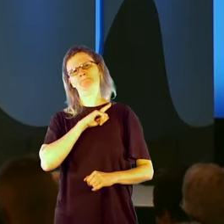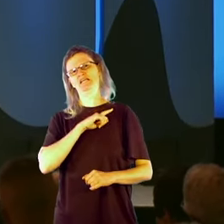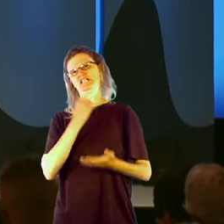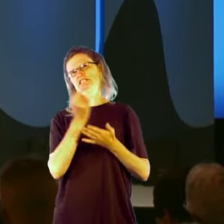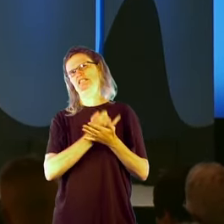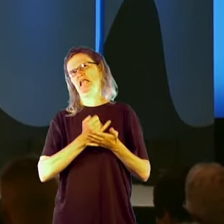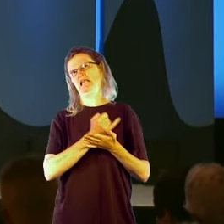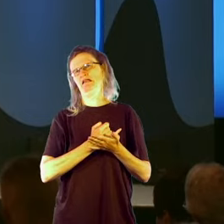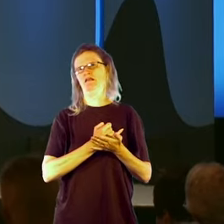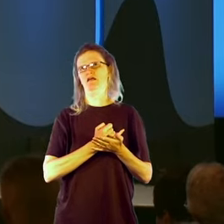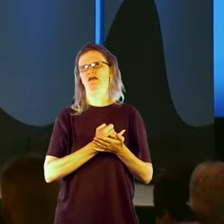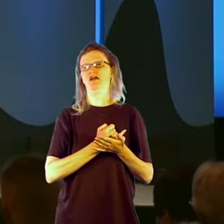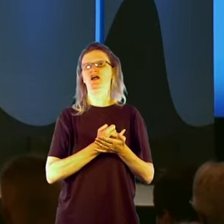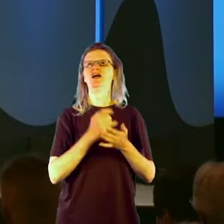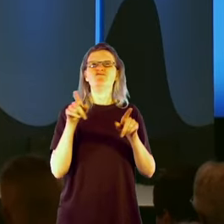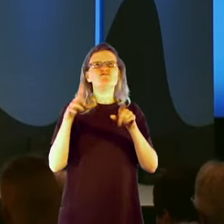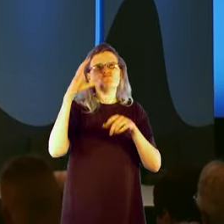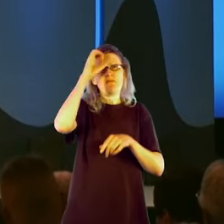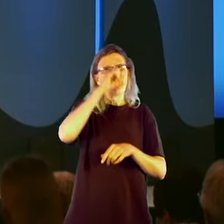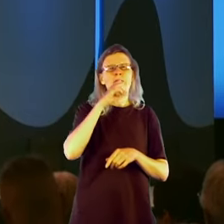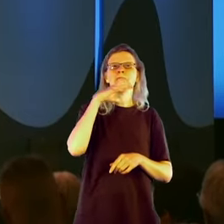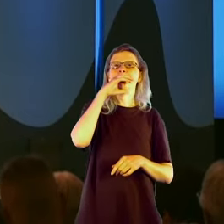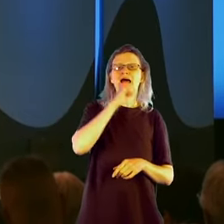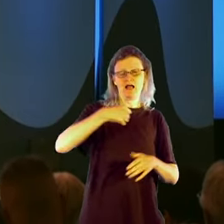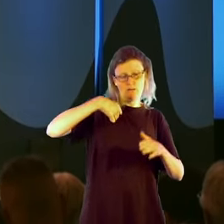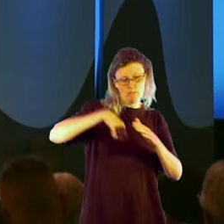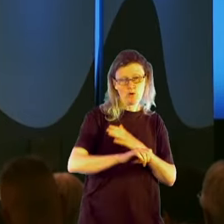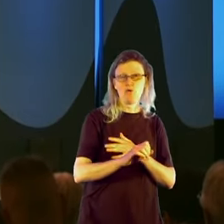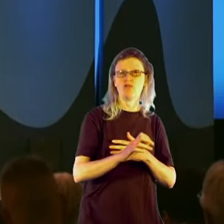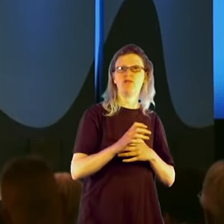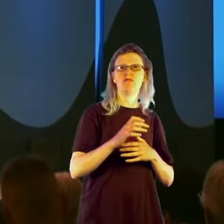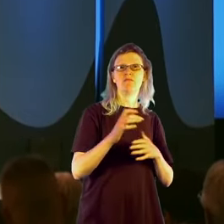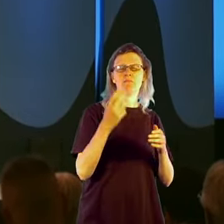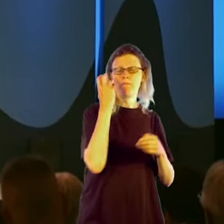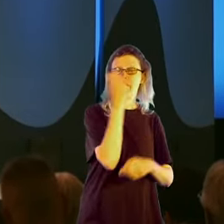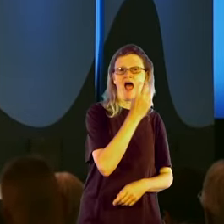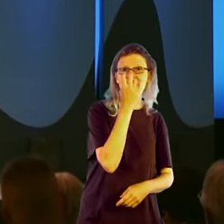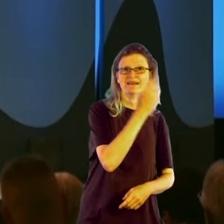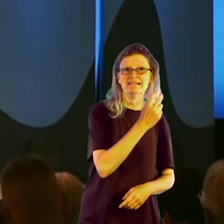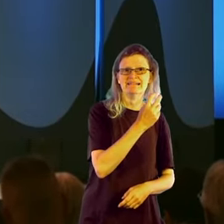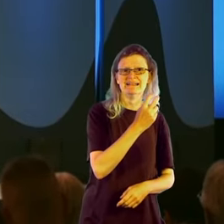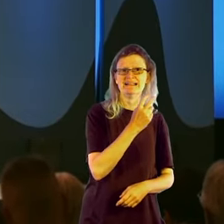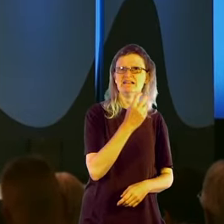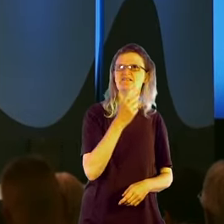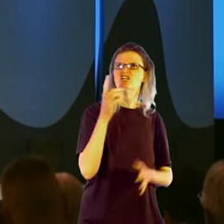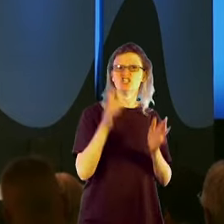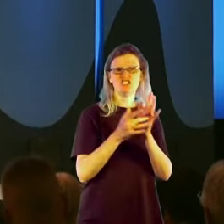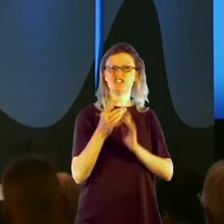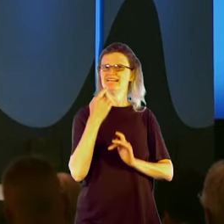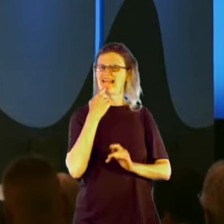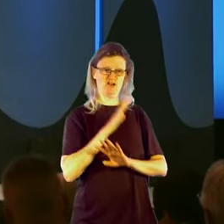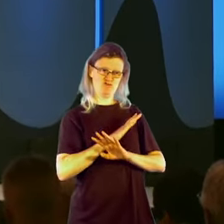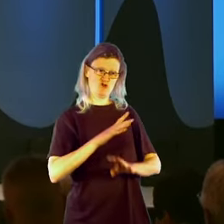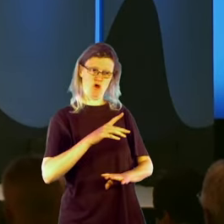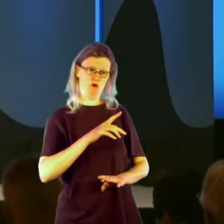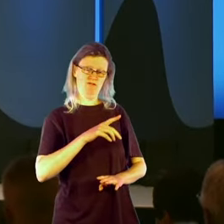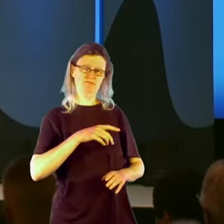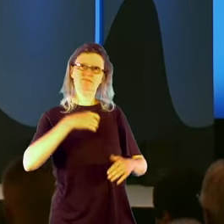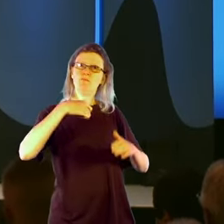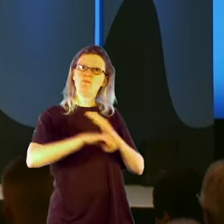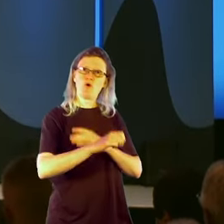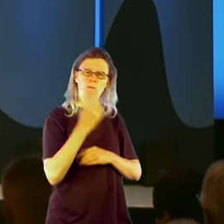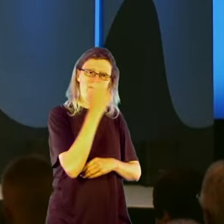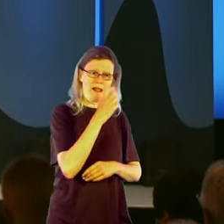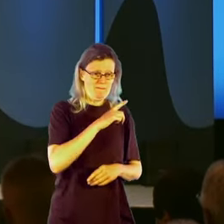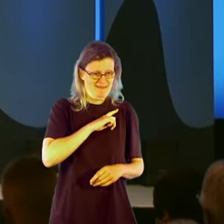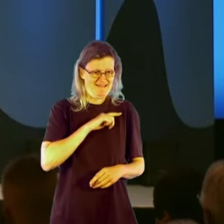you know, when Jesus is confronted with that man born blind and the Pharisees say, who sinned, him or his parents? Jesus says, no. That's not